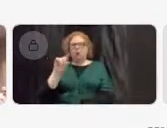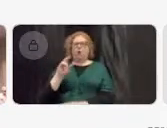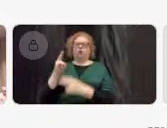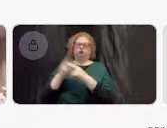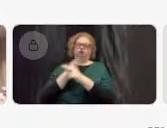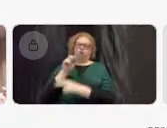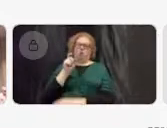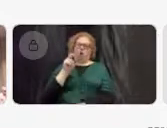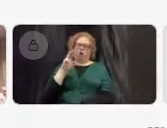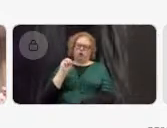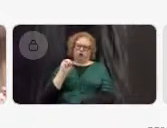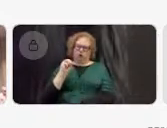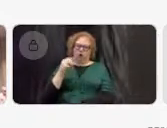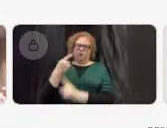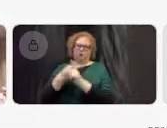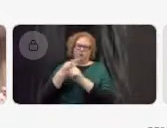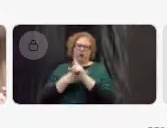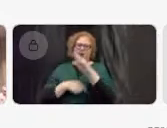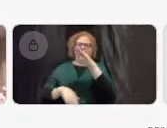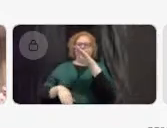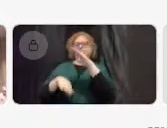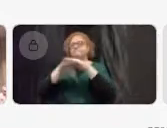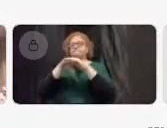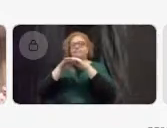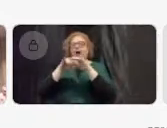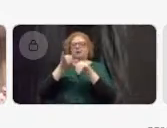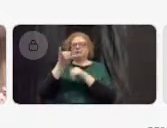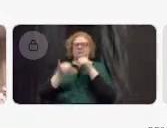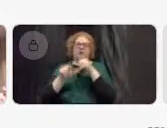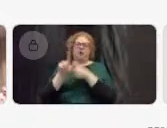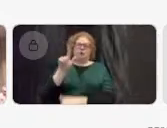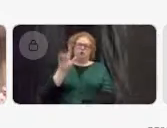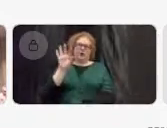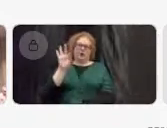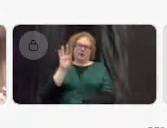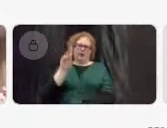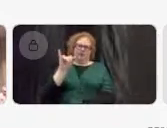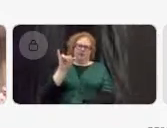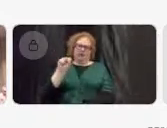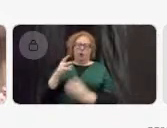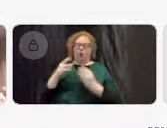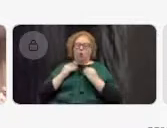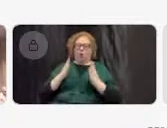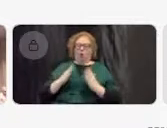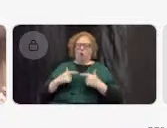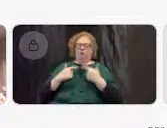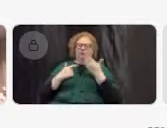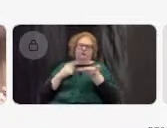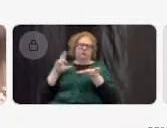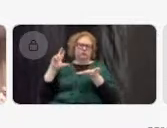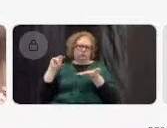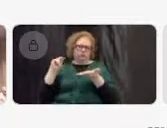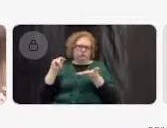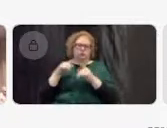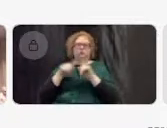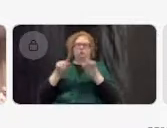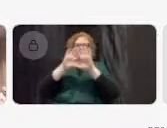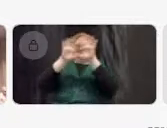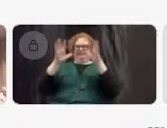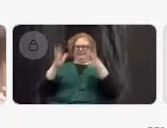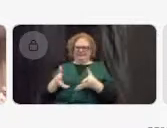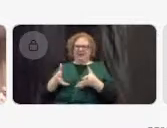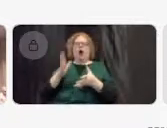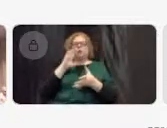of 29 days. The owner will not reside at the residence. The entire structure will be rented as one unit. The